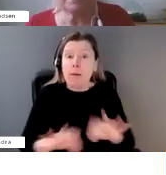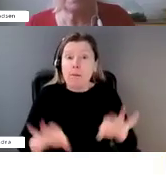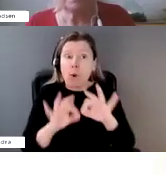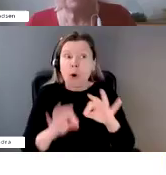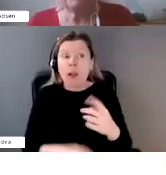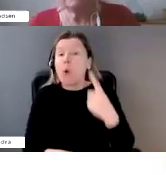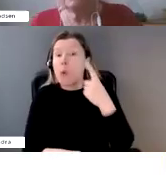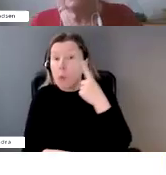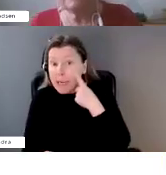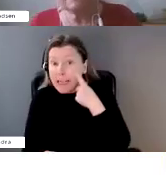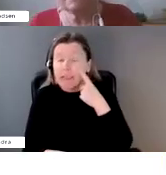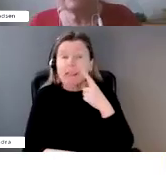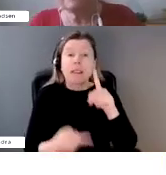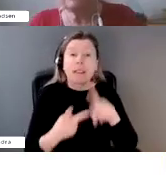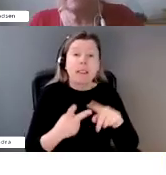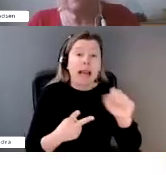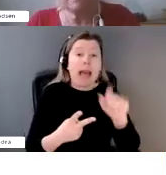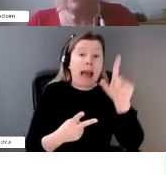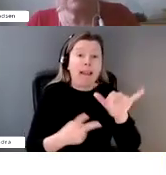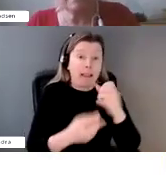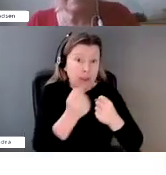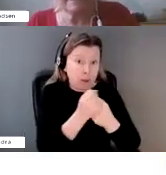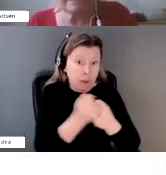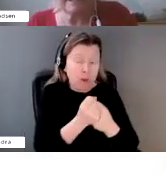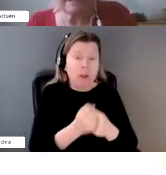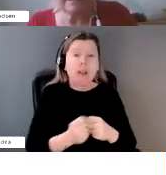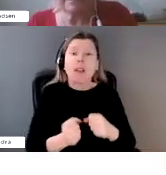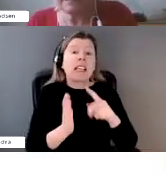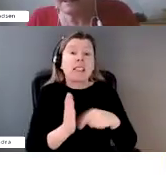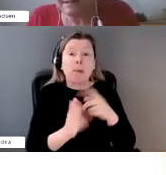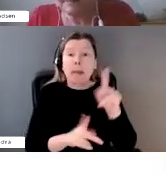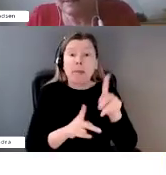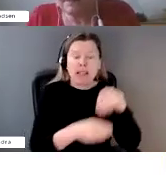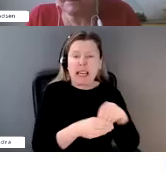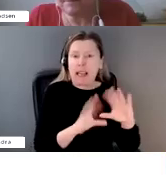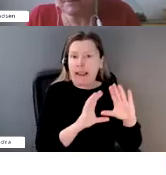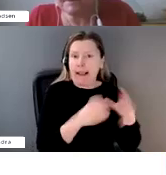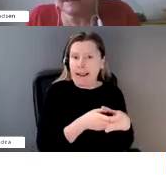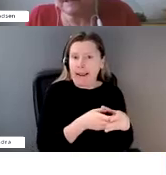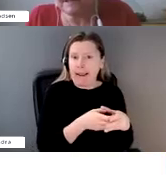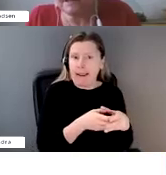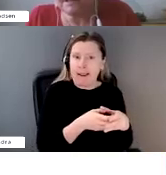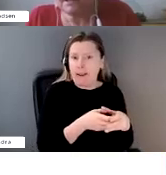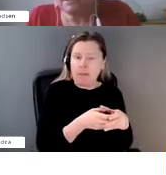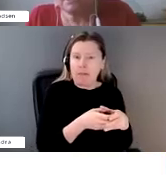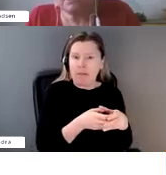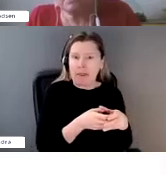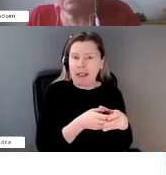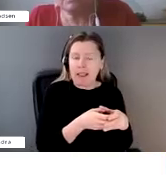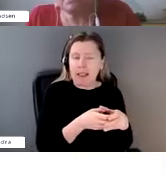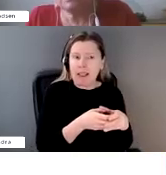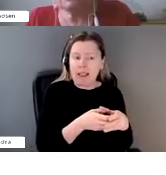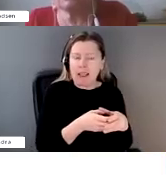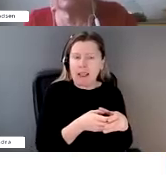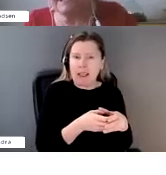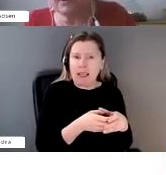support. Because oftentimes there might be people in that clique. It's the same thing. There might be people in that clique